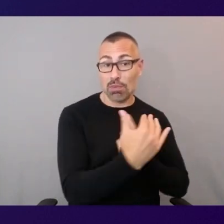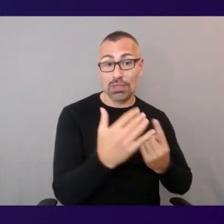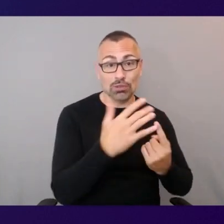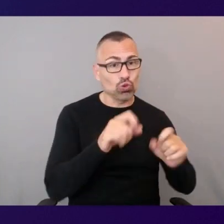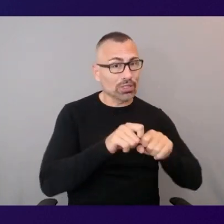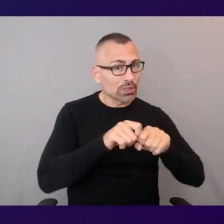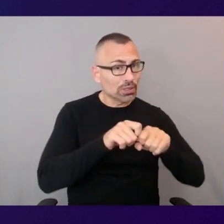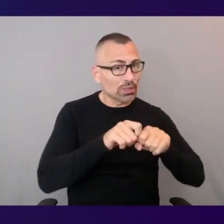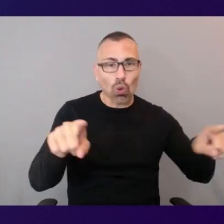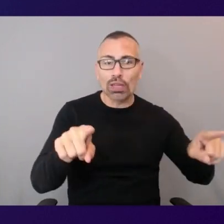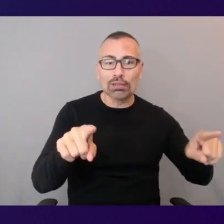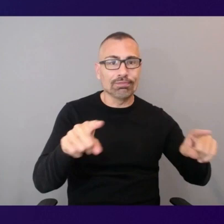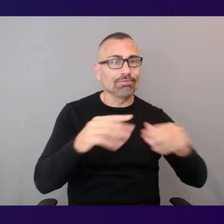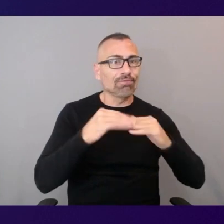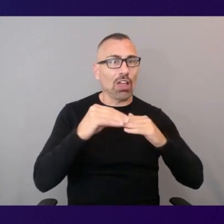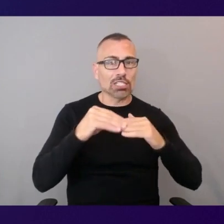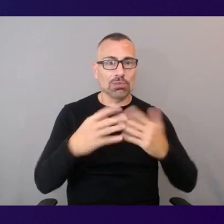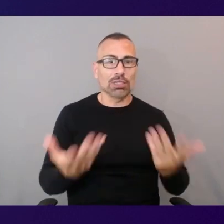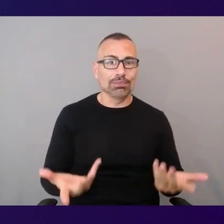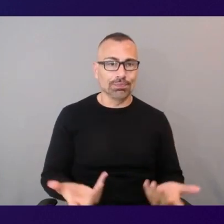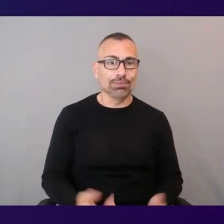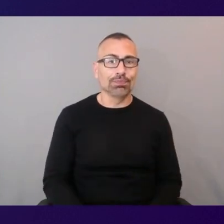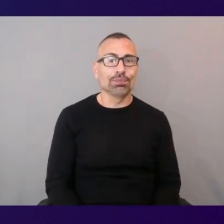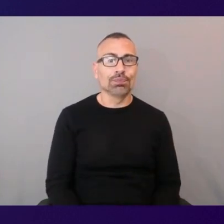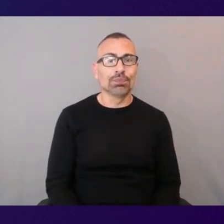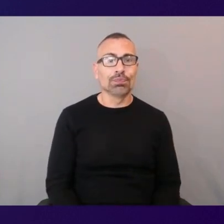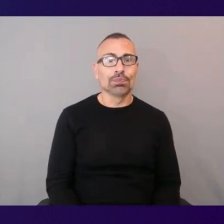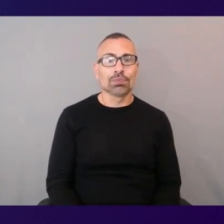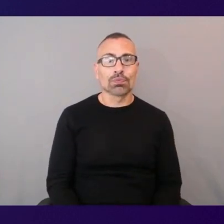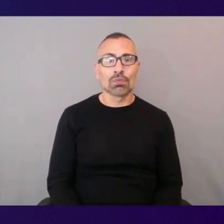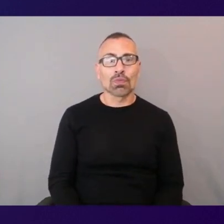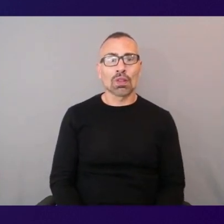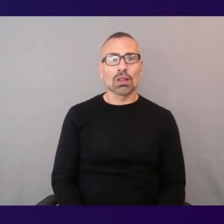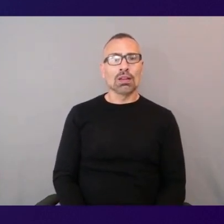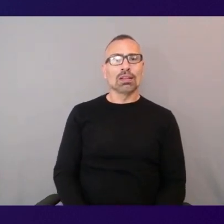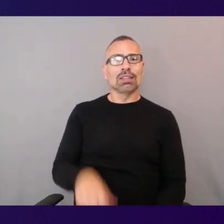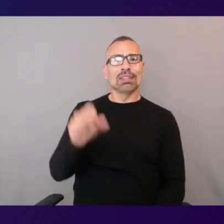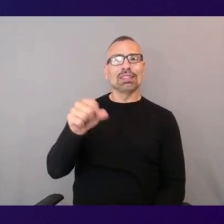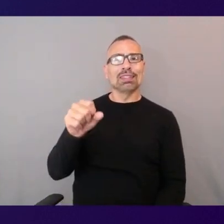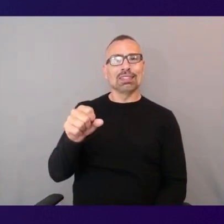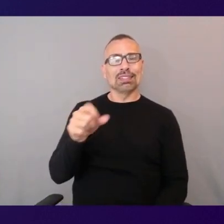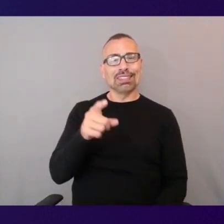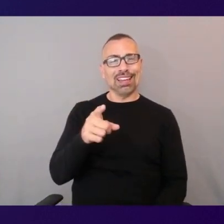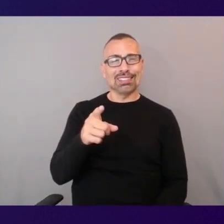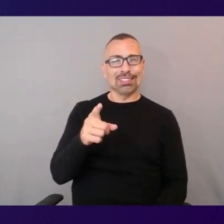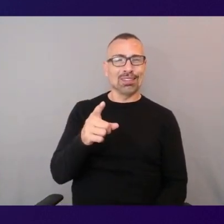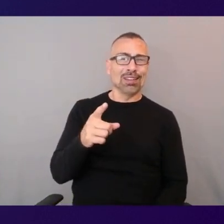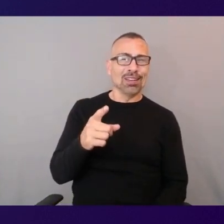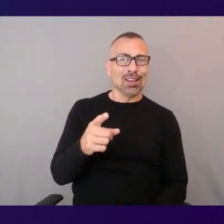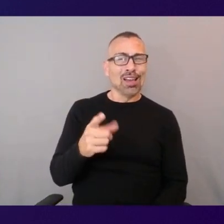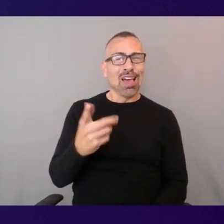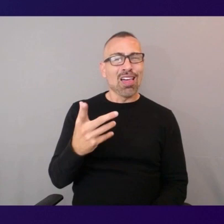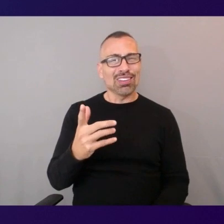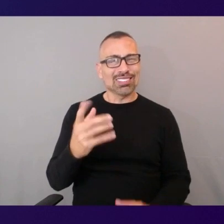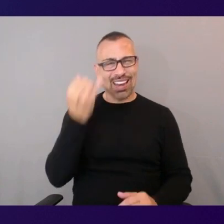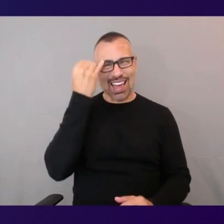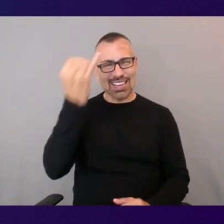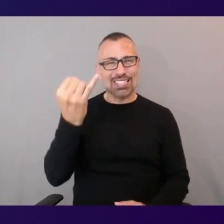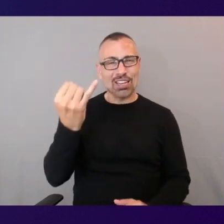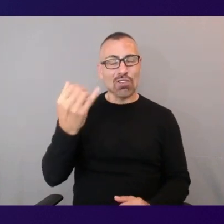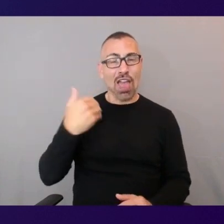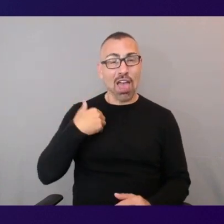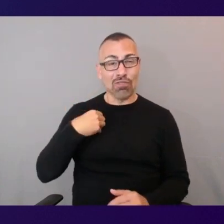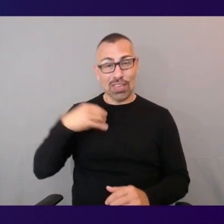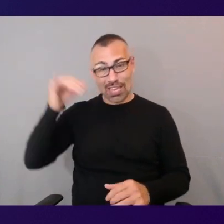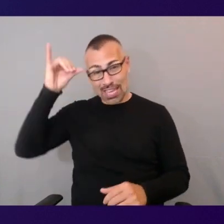flexibly. Yeah, and I think that also plays to the whole cattle versus pets methodology, whereas before we've